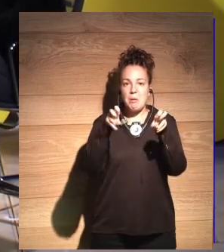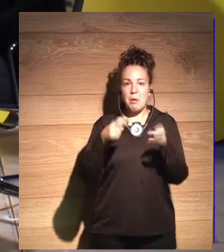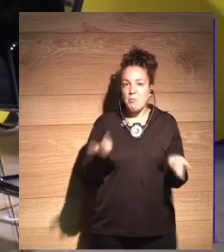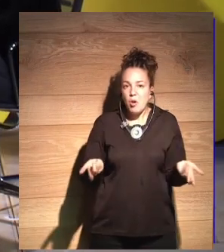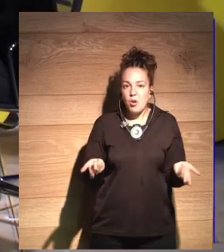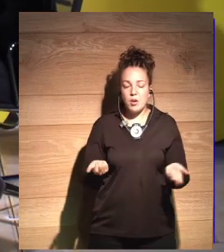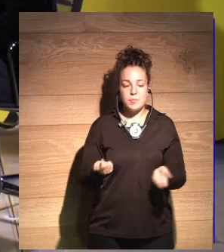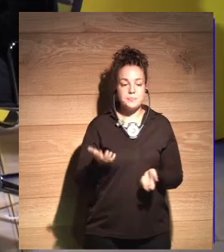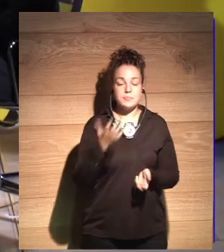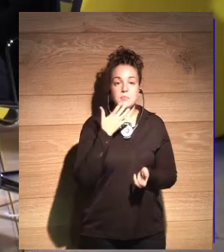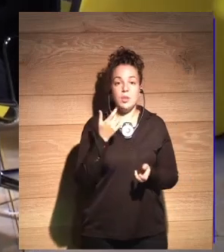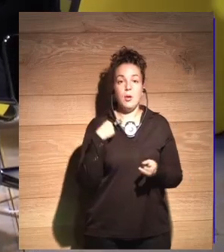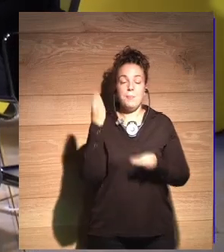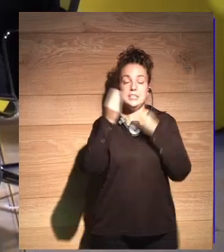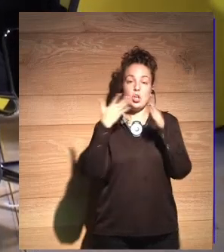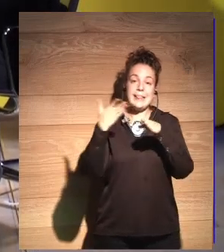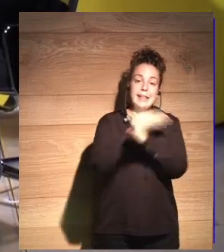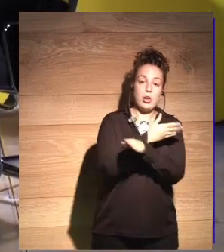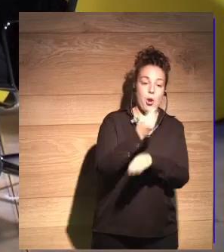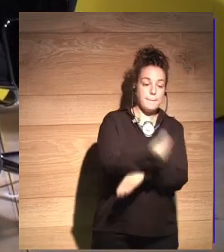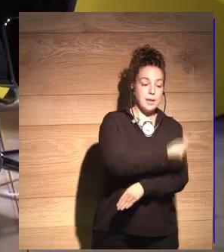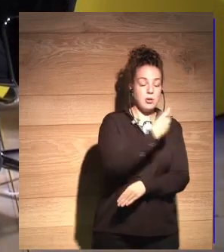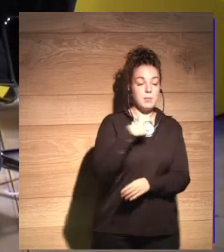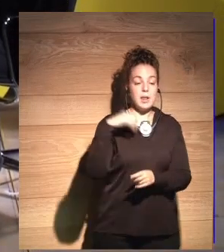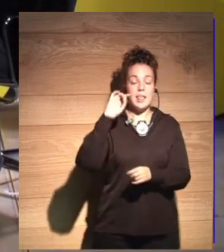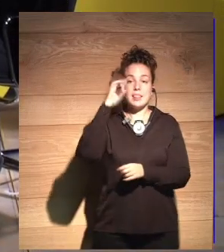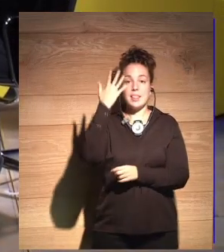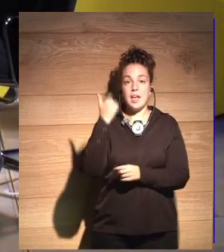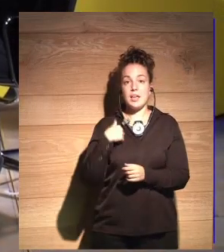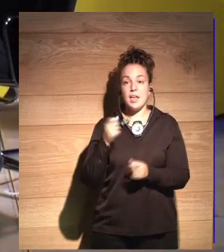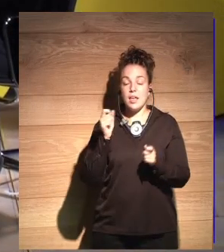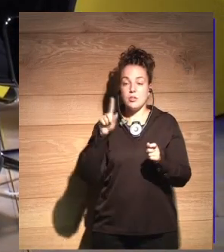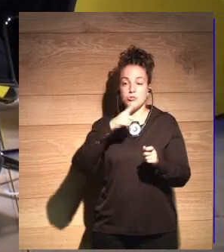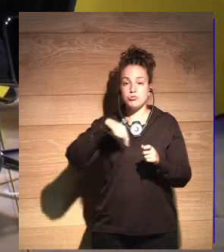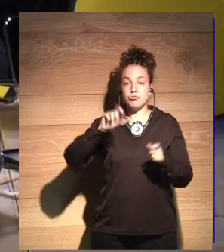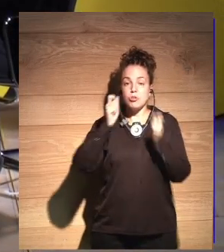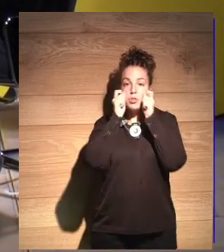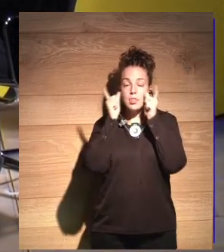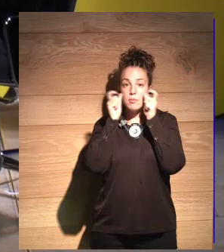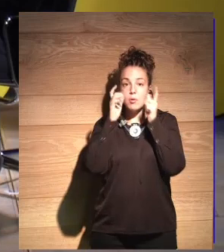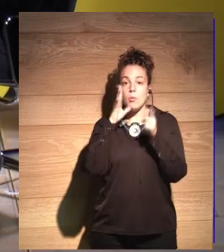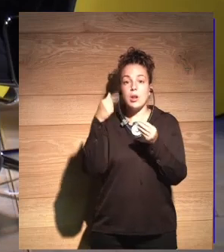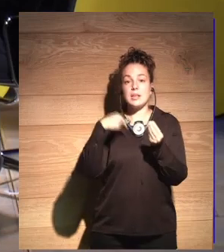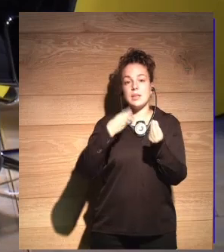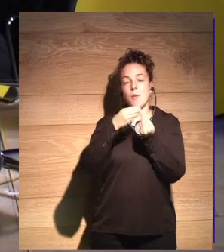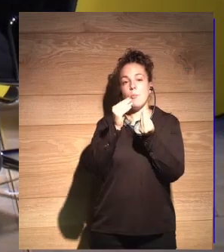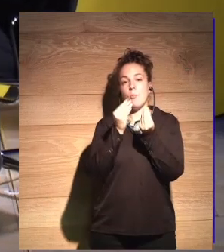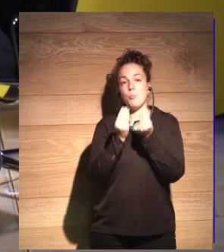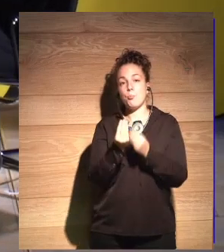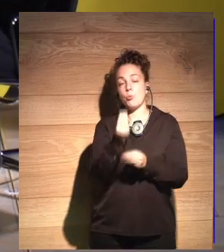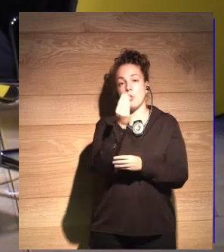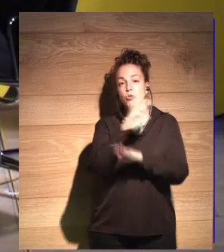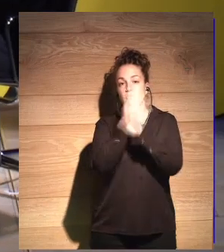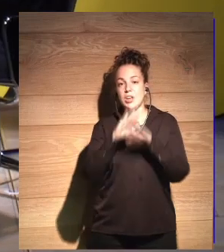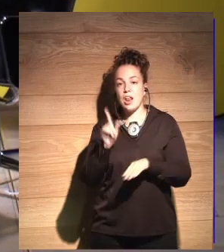better. So it's this idea of like, you're realizing that isn't the end product. This is to point you to another